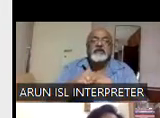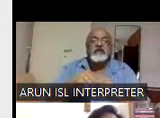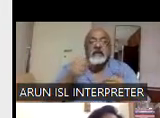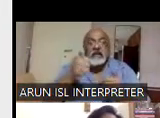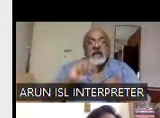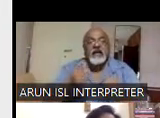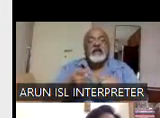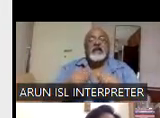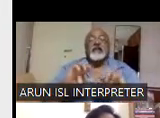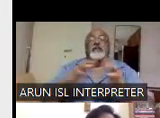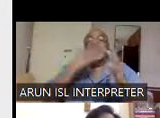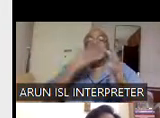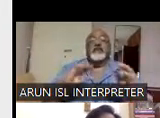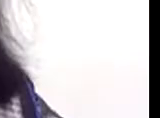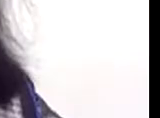much.